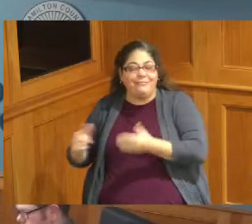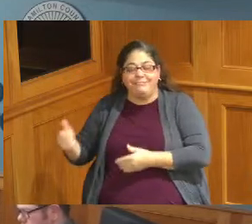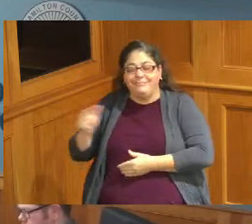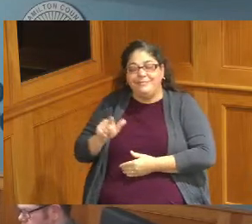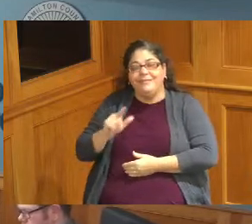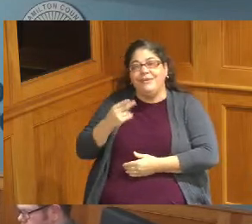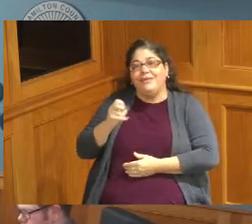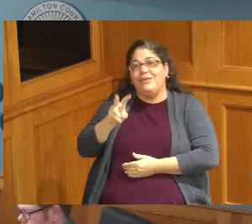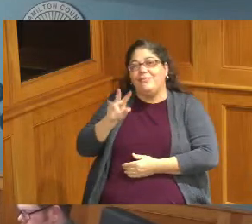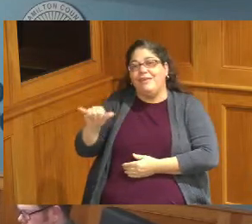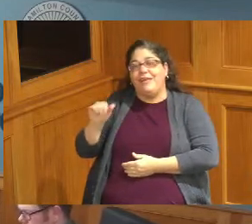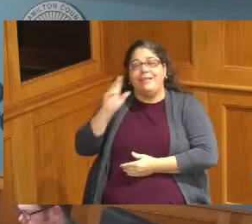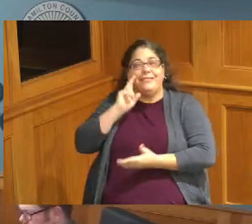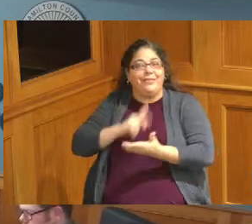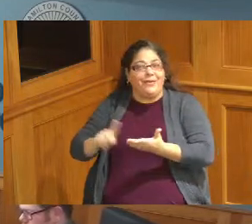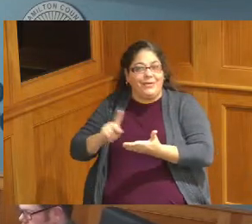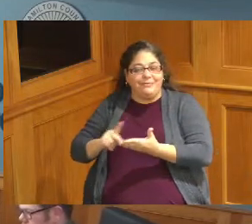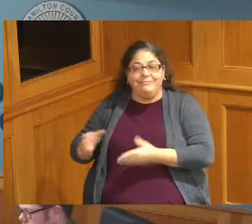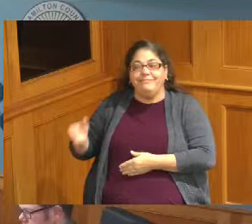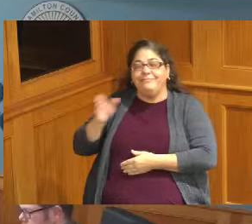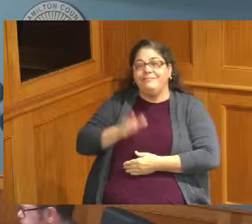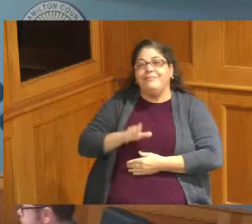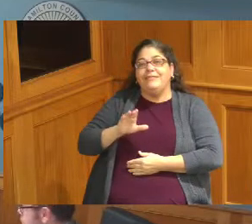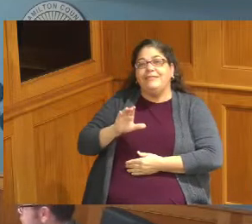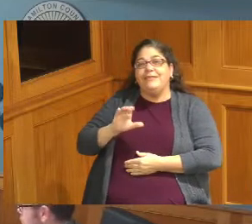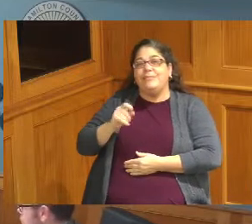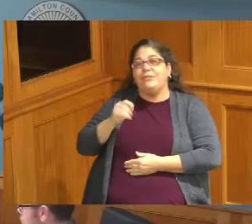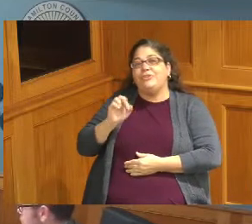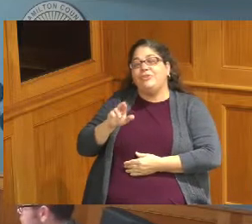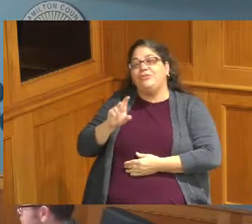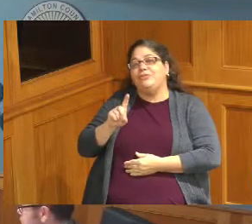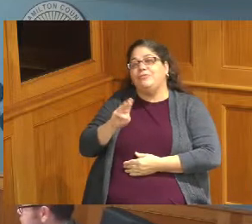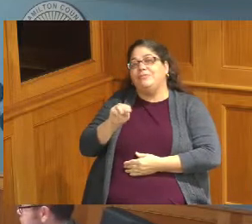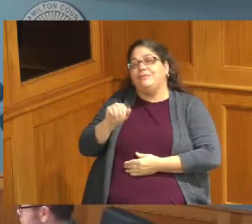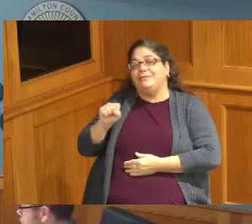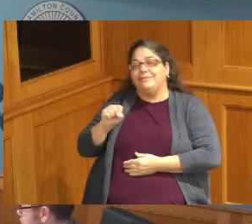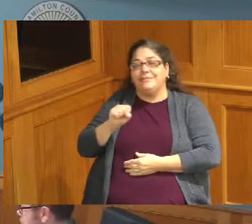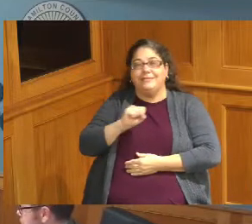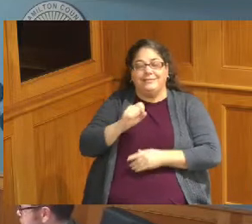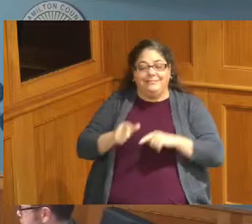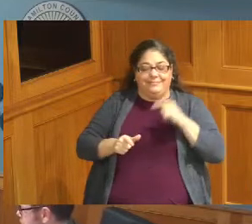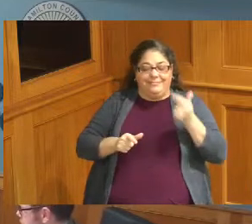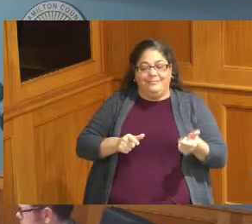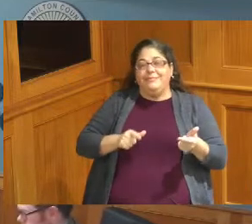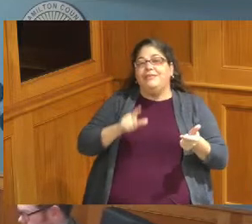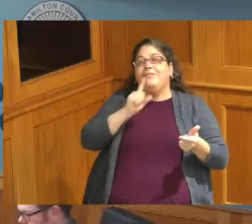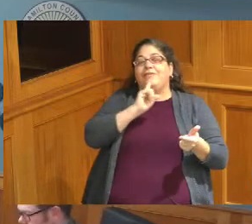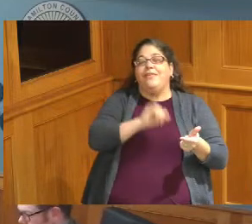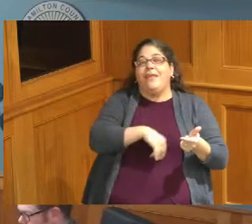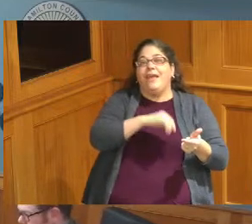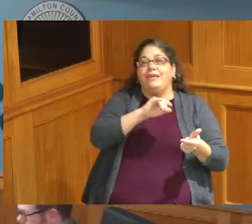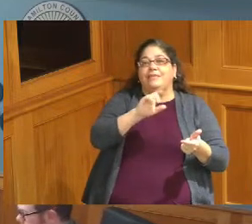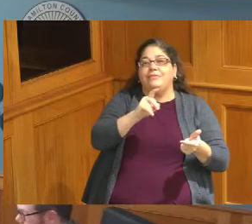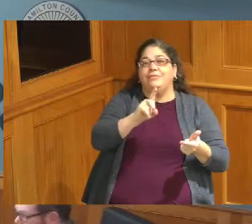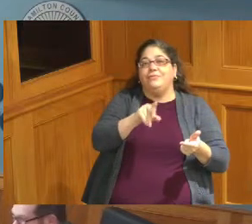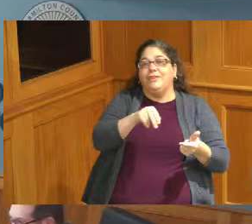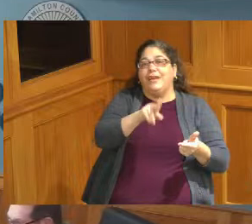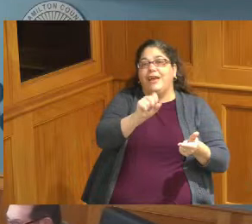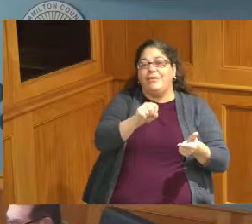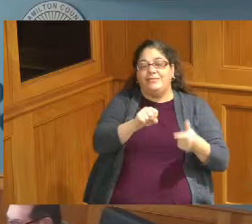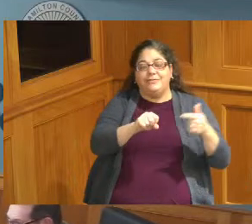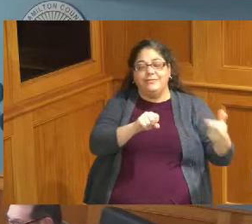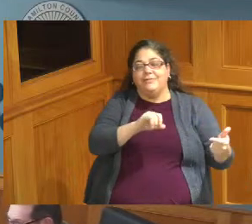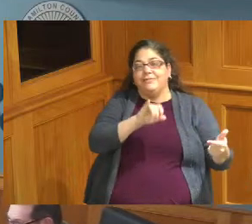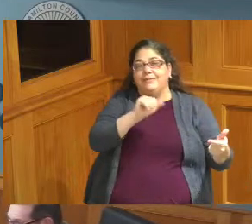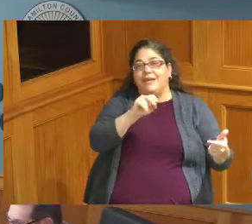Clerk to the Board. Stephanie Summerall Dumas, Commissioner. Good afternoon. I'm County Commissioner Denise Treehouse. Jeff Aludo, County Administrator.